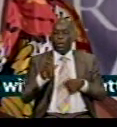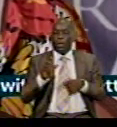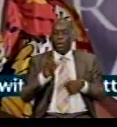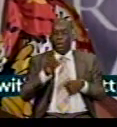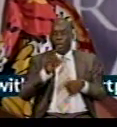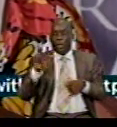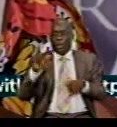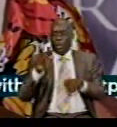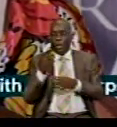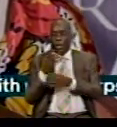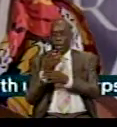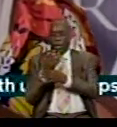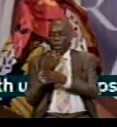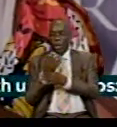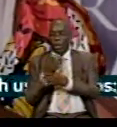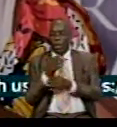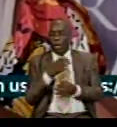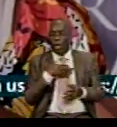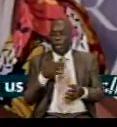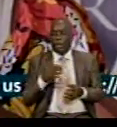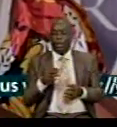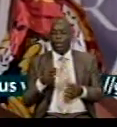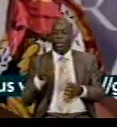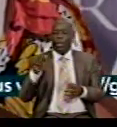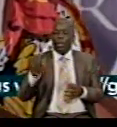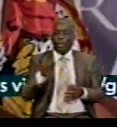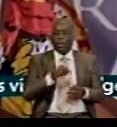was there for a pretty long time. I was sent home.